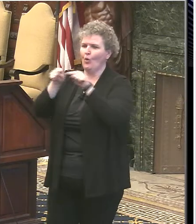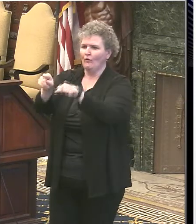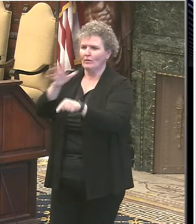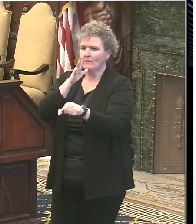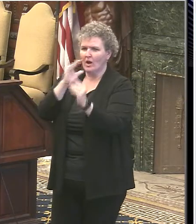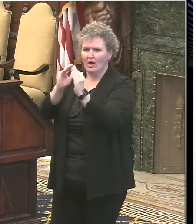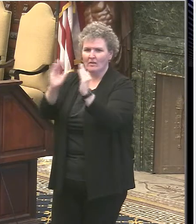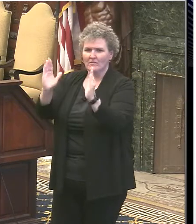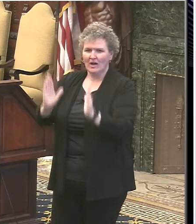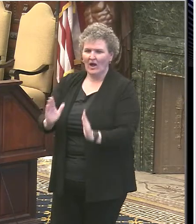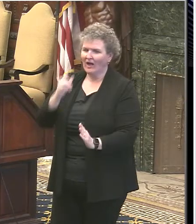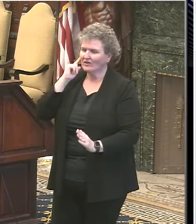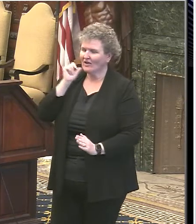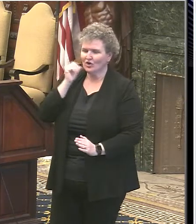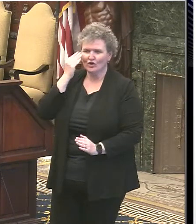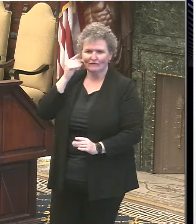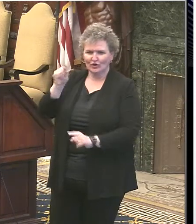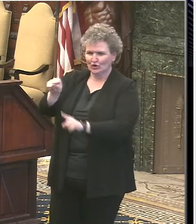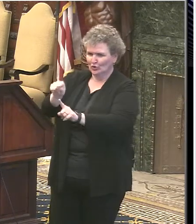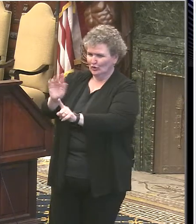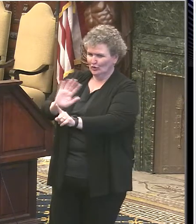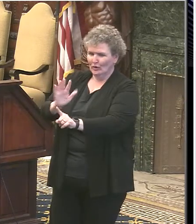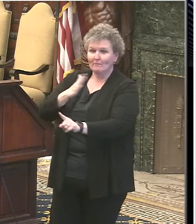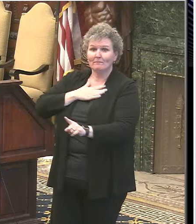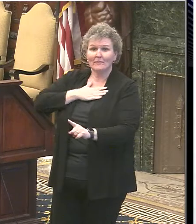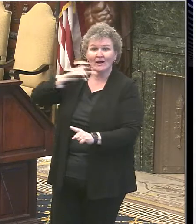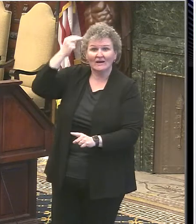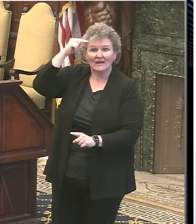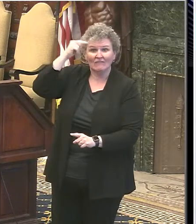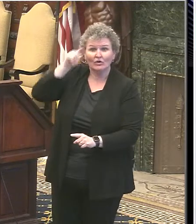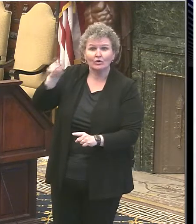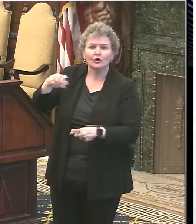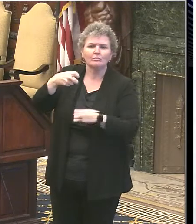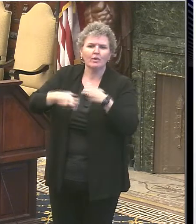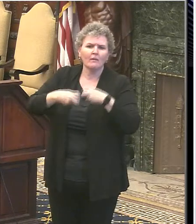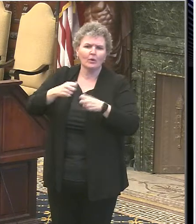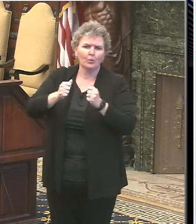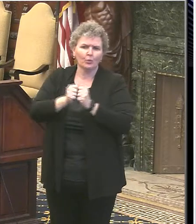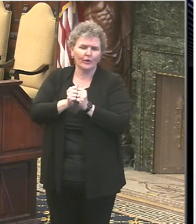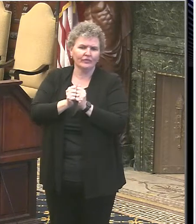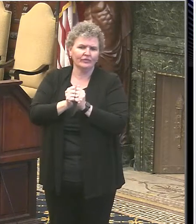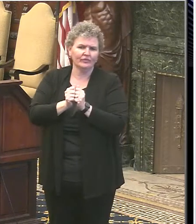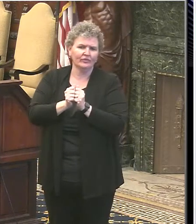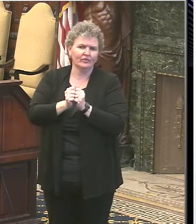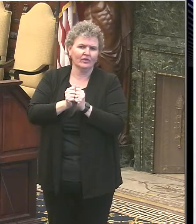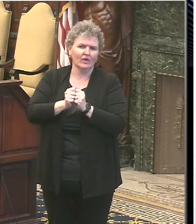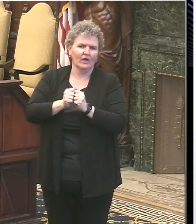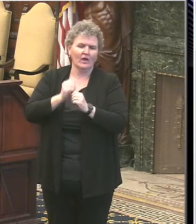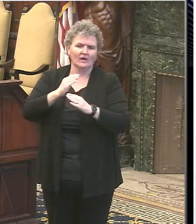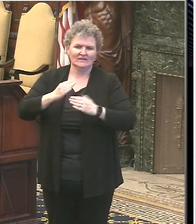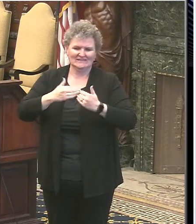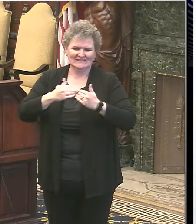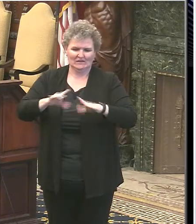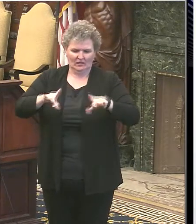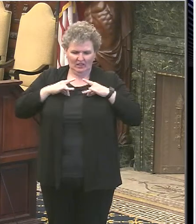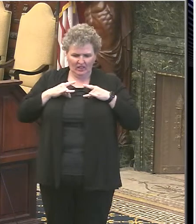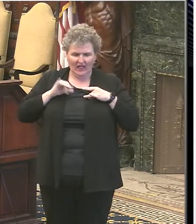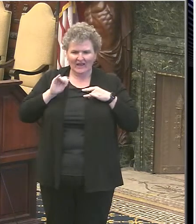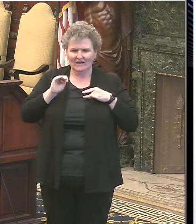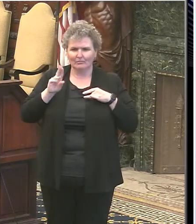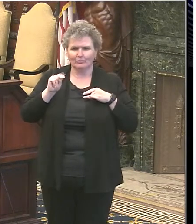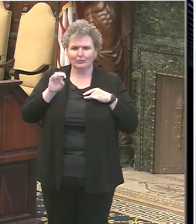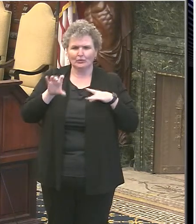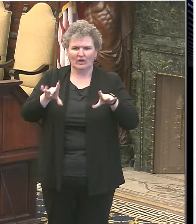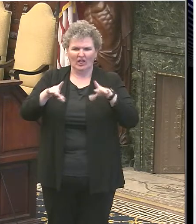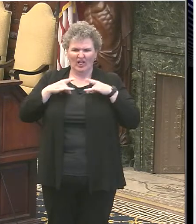good for her, and I have a nephew that has some issues with immune deficiency, and she texted me over the